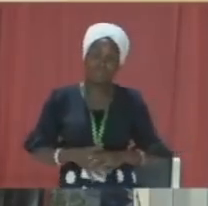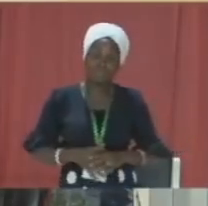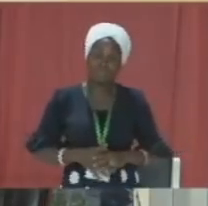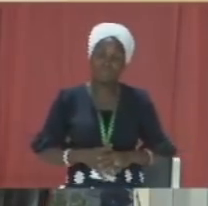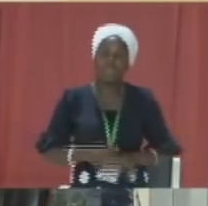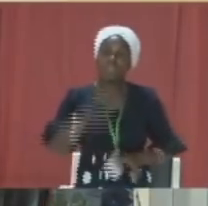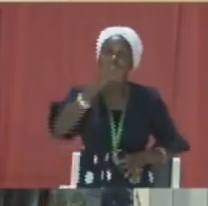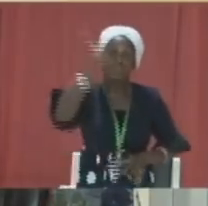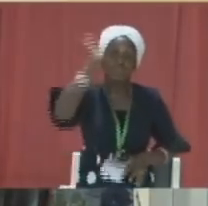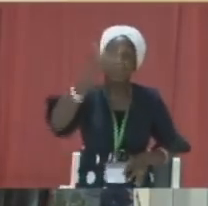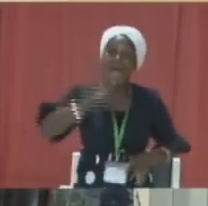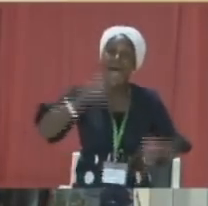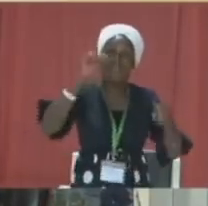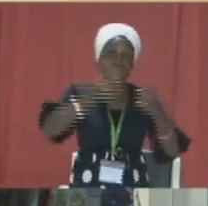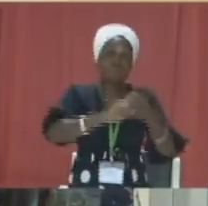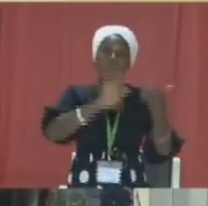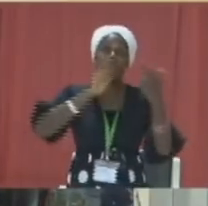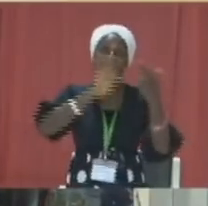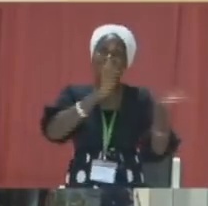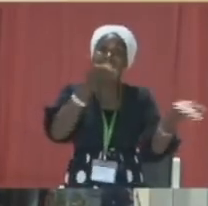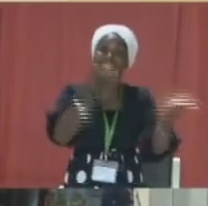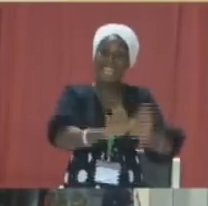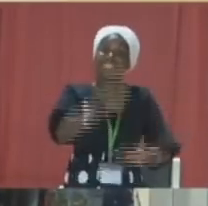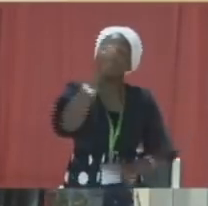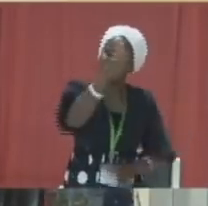death by yourself.